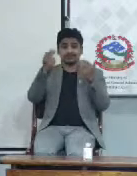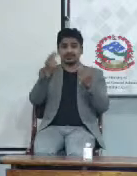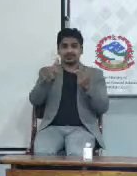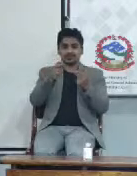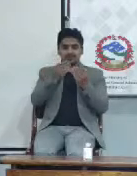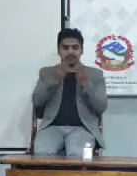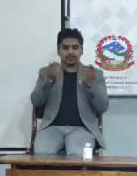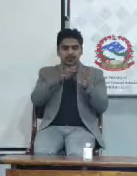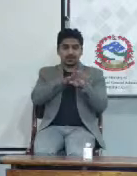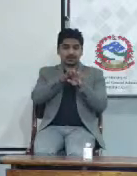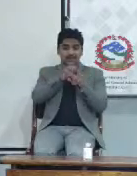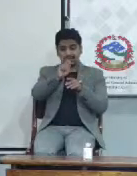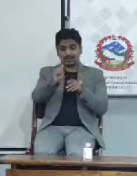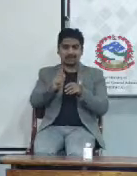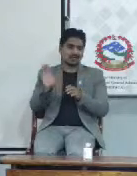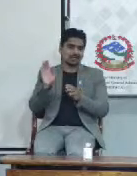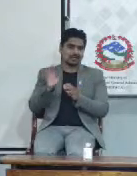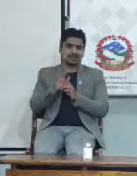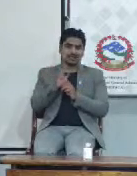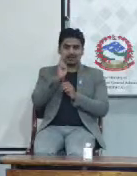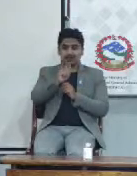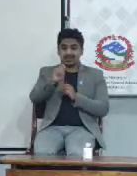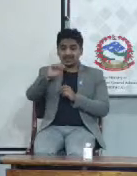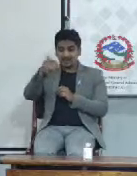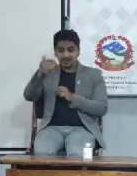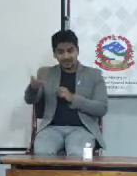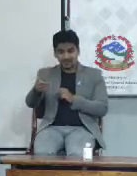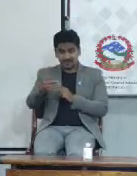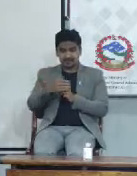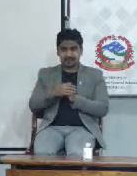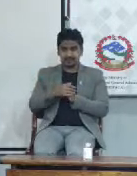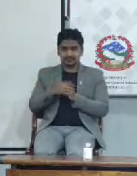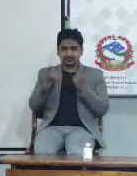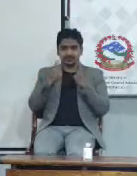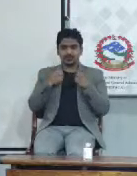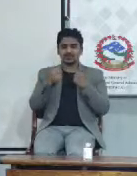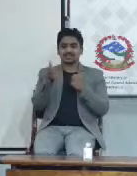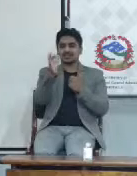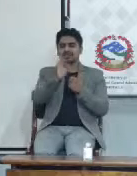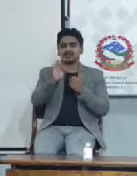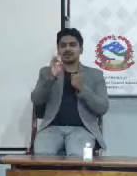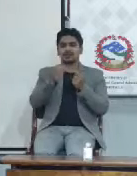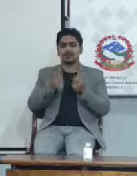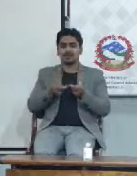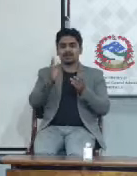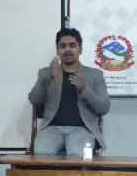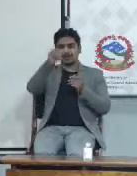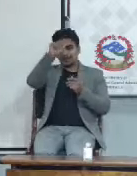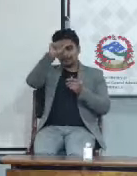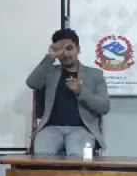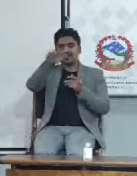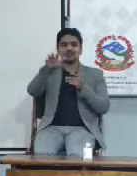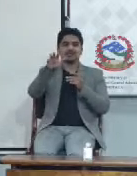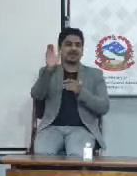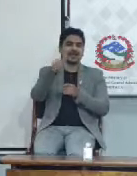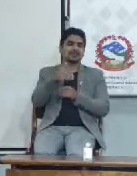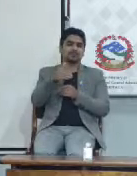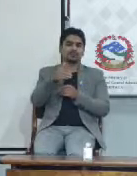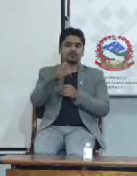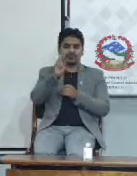and there was a press release by the Ministry of Health and Population. That was okay. You have only 5 more minutes. Okay, thank